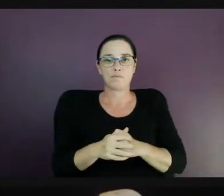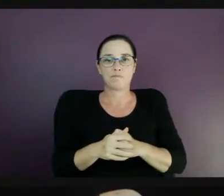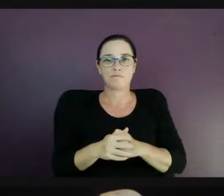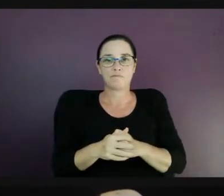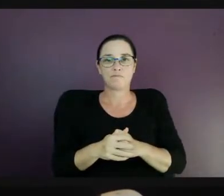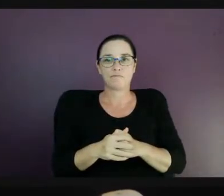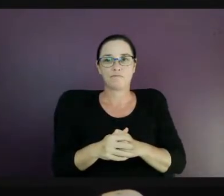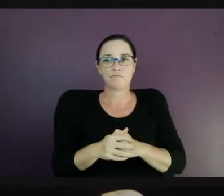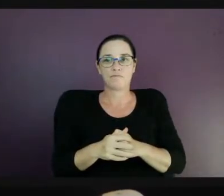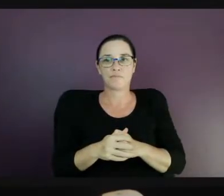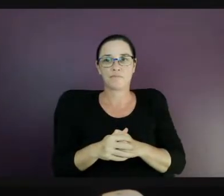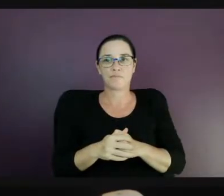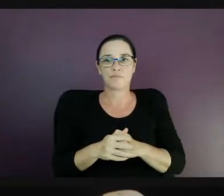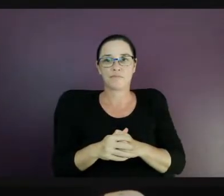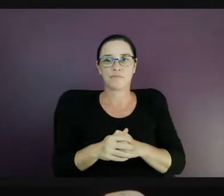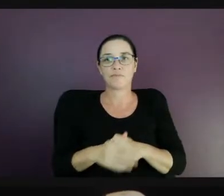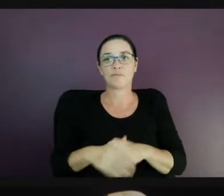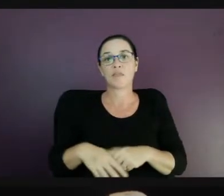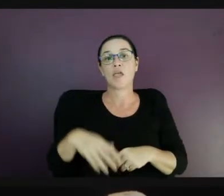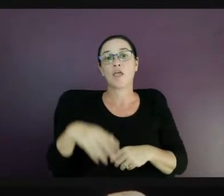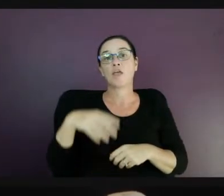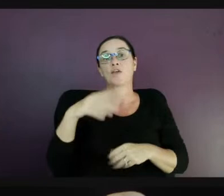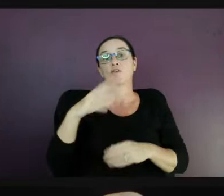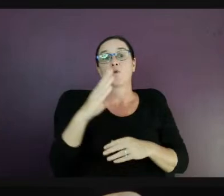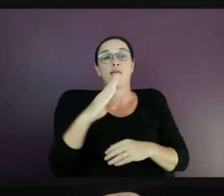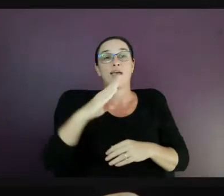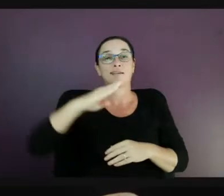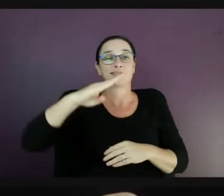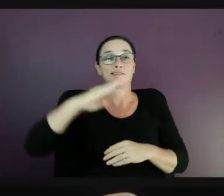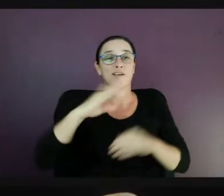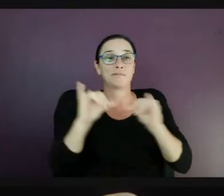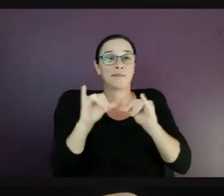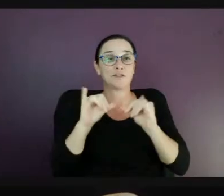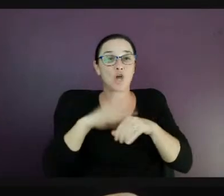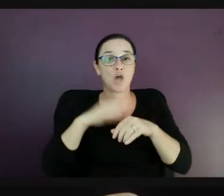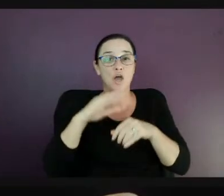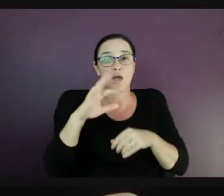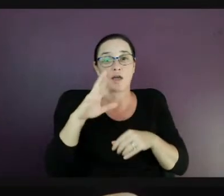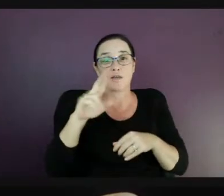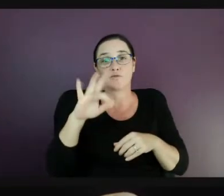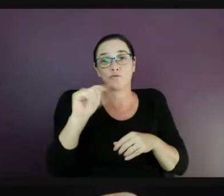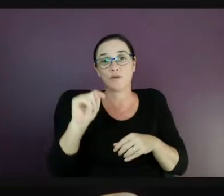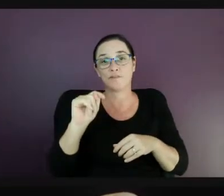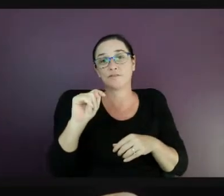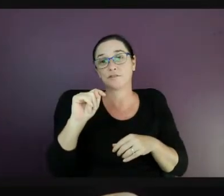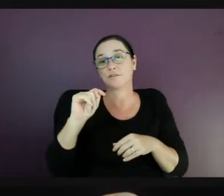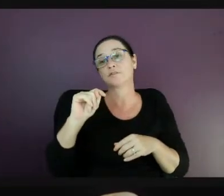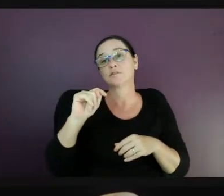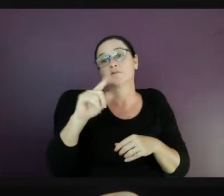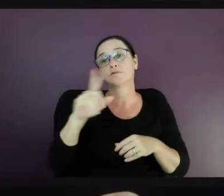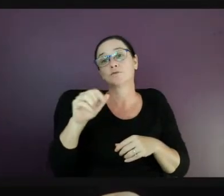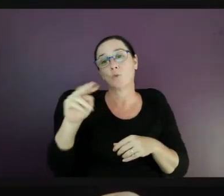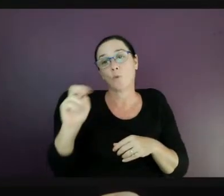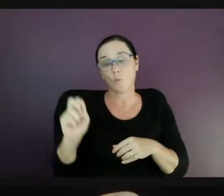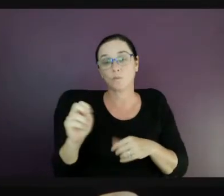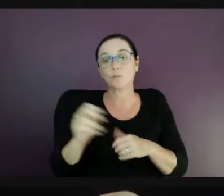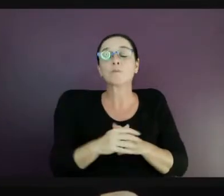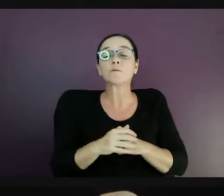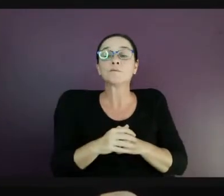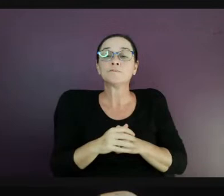Following the tilt down the rift zone, we get to Pu'o'o, and we've seen this signal show up for the last few weeks here.